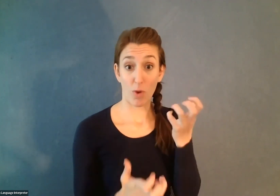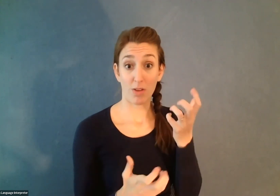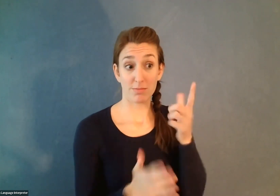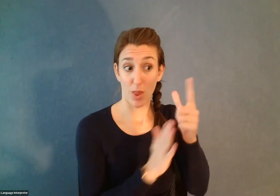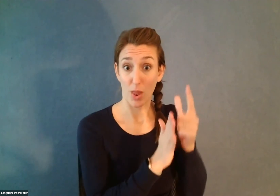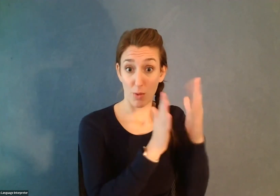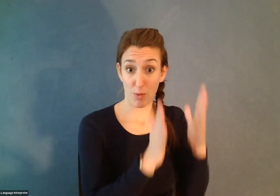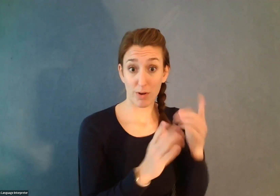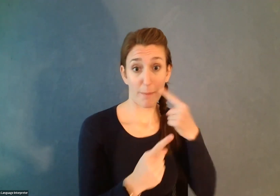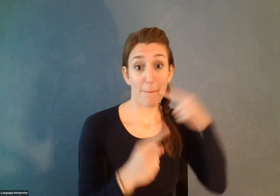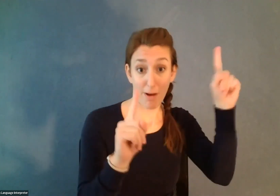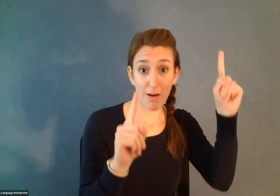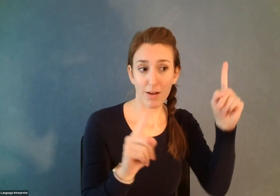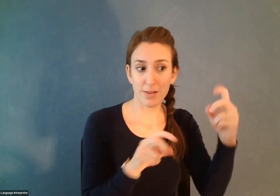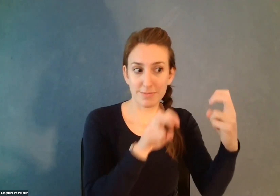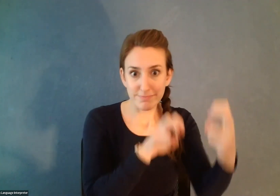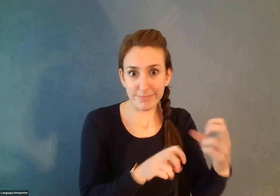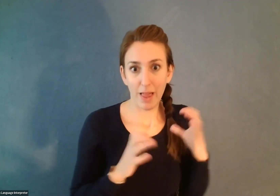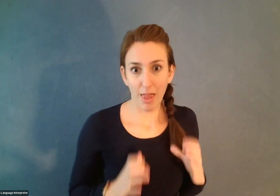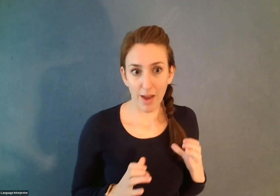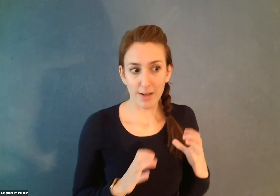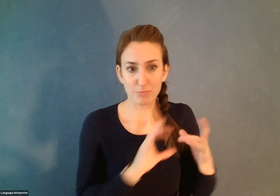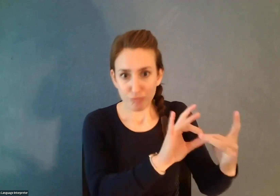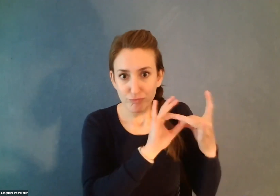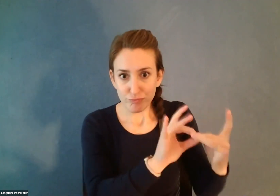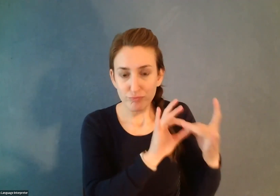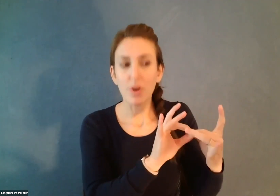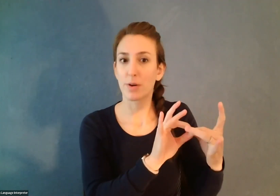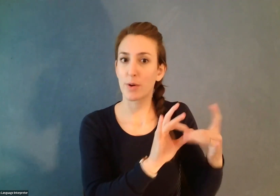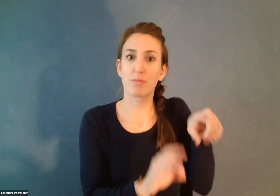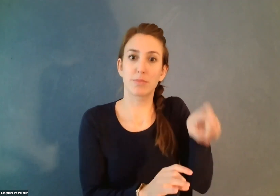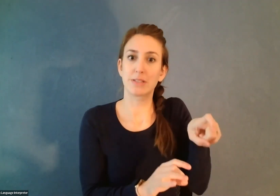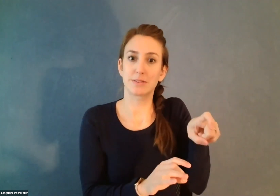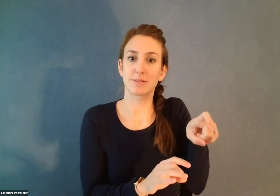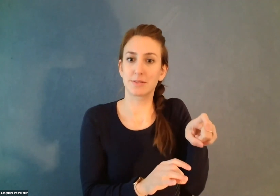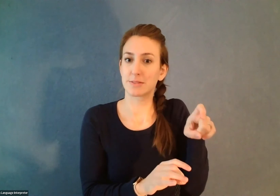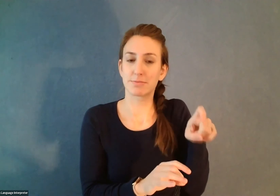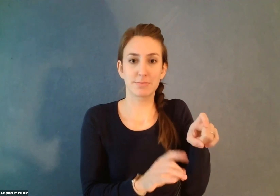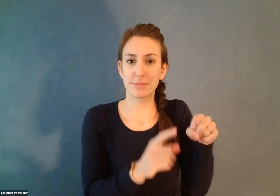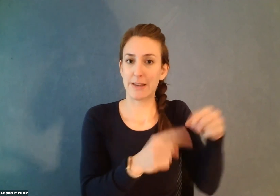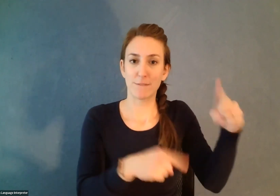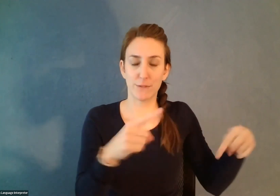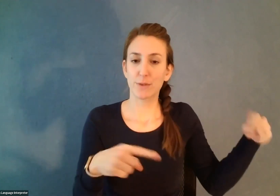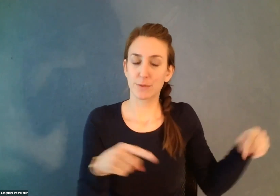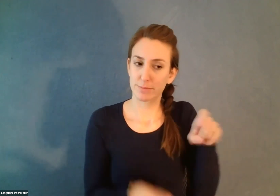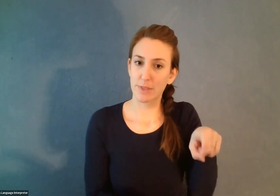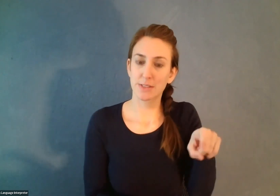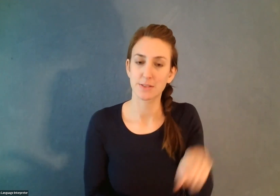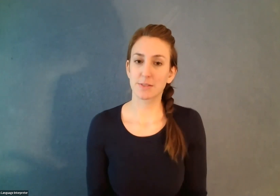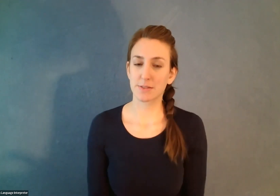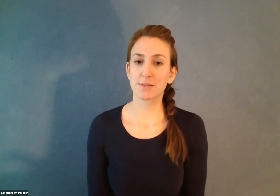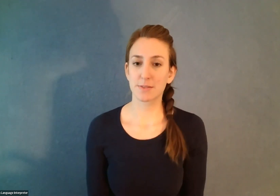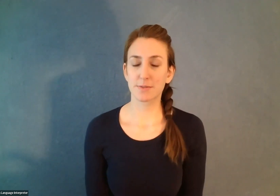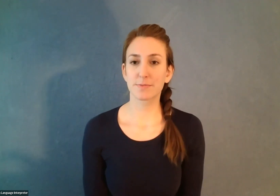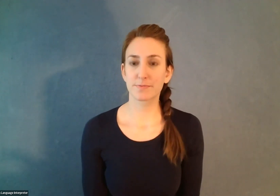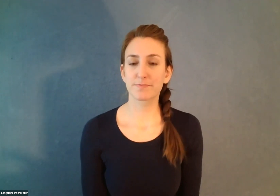and just, it's necessary. That's what I would say to that. So yeah. Thank you so much, Caleb. I was going to reiterate